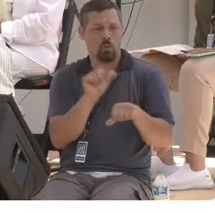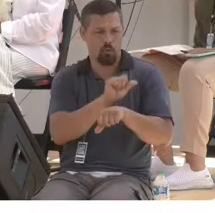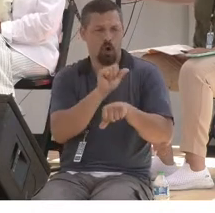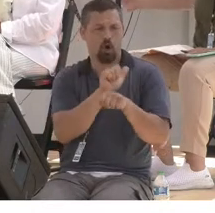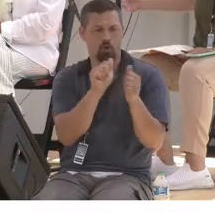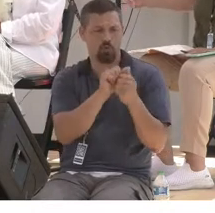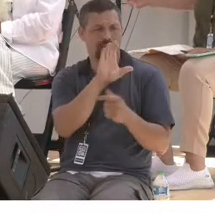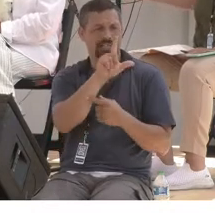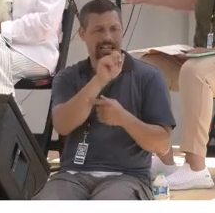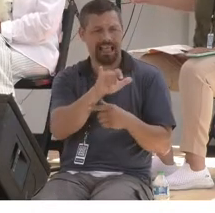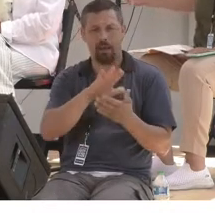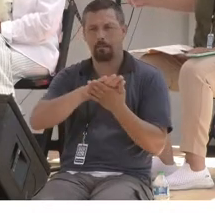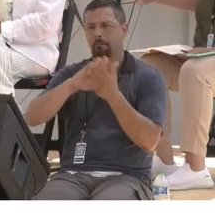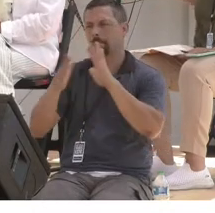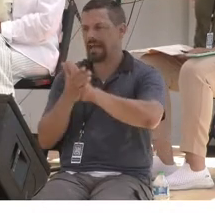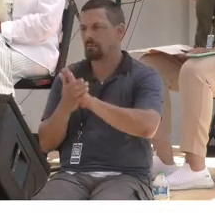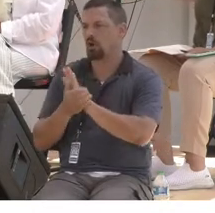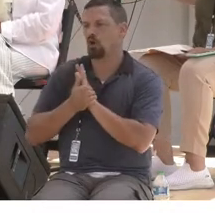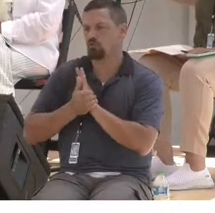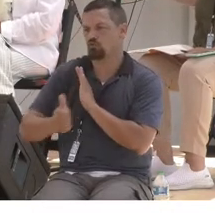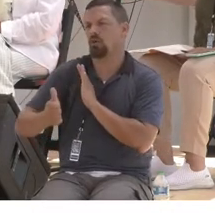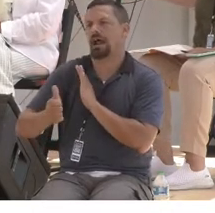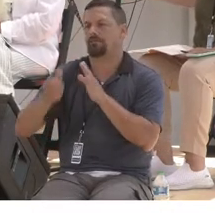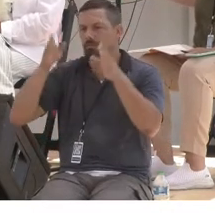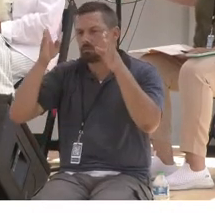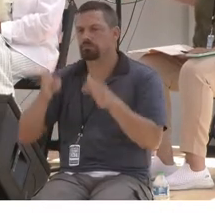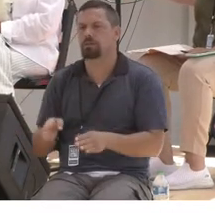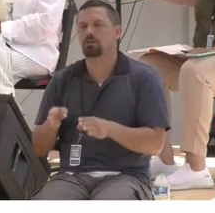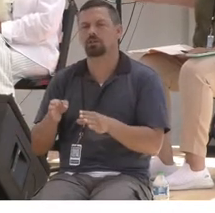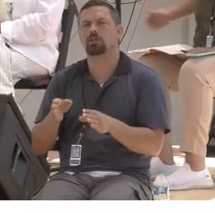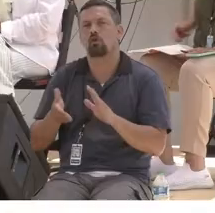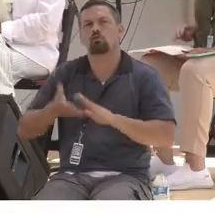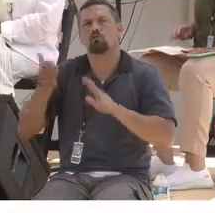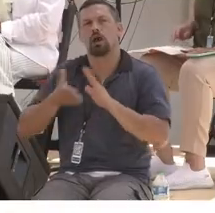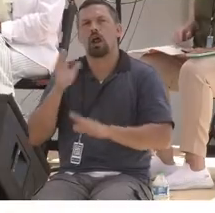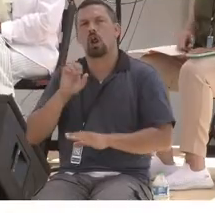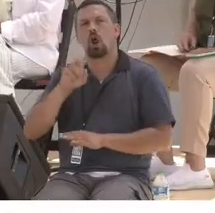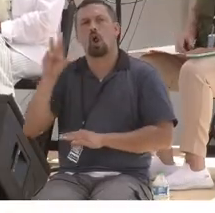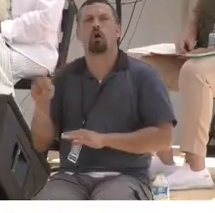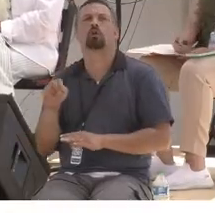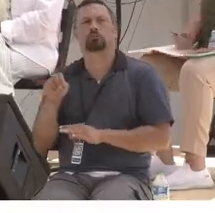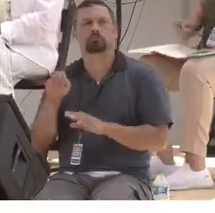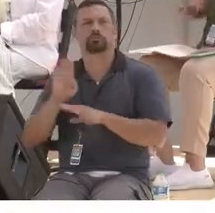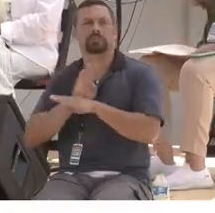to a craftsperson running your own studio?